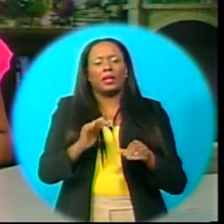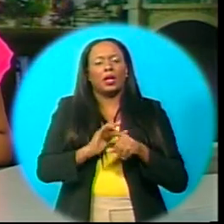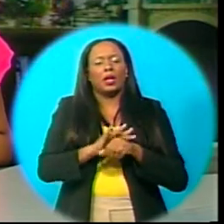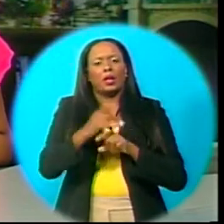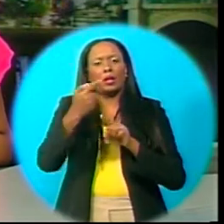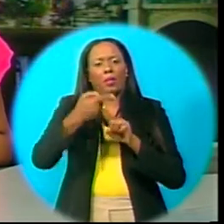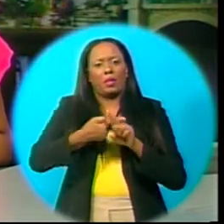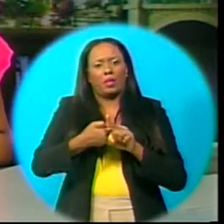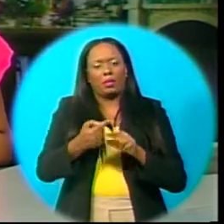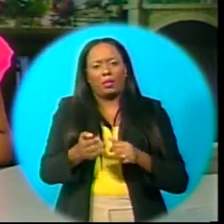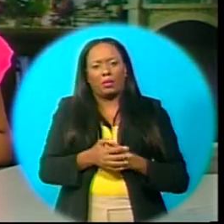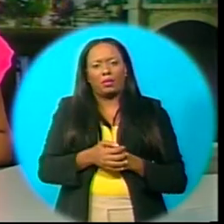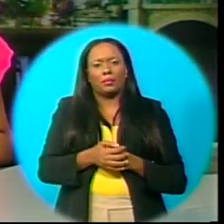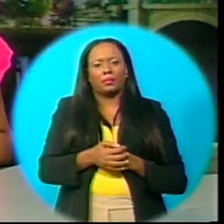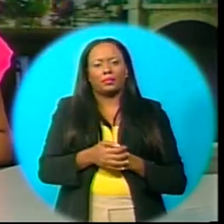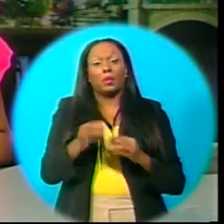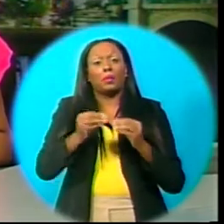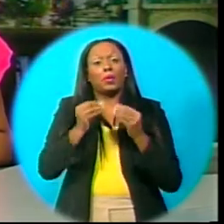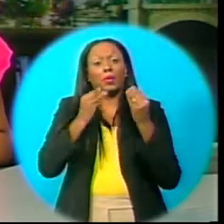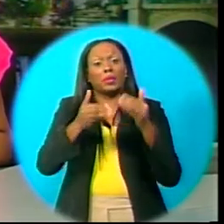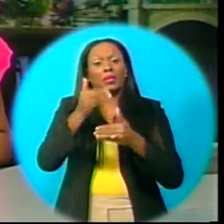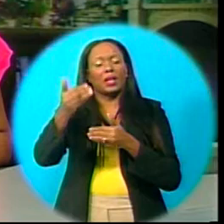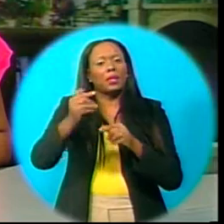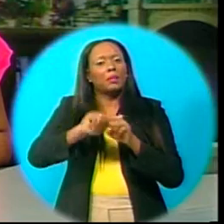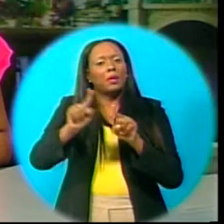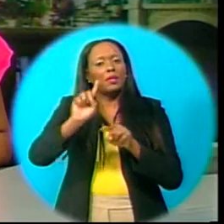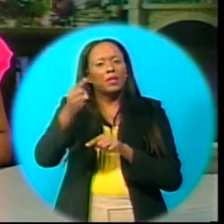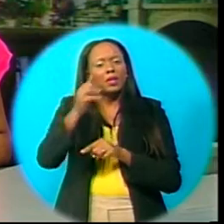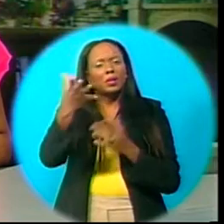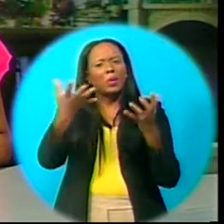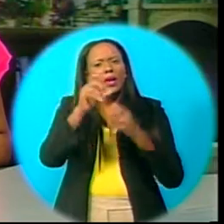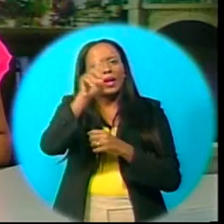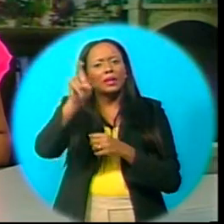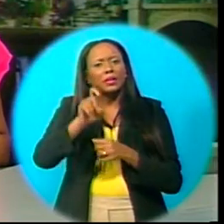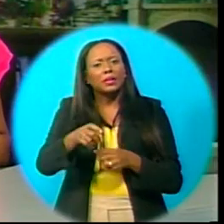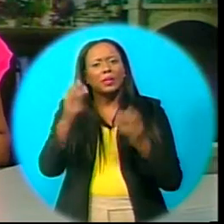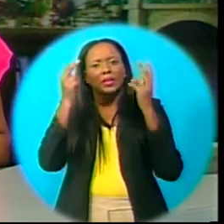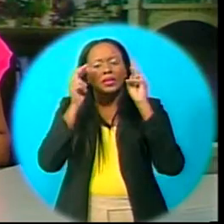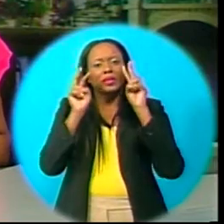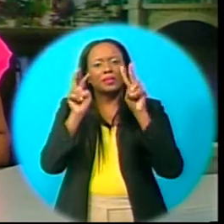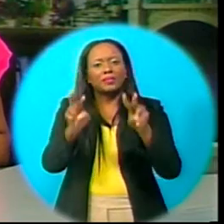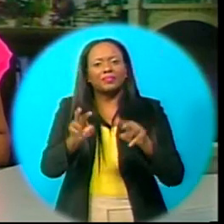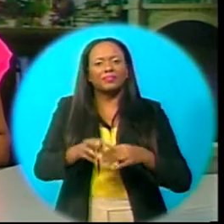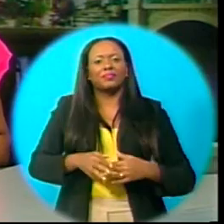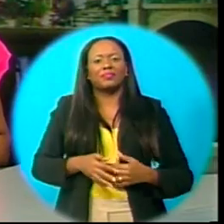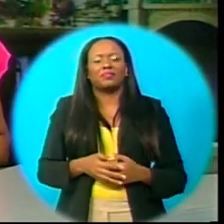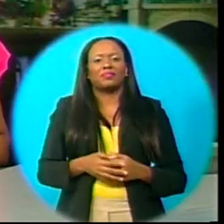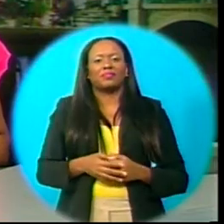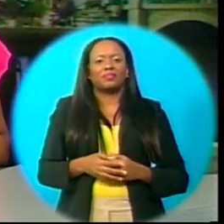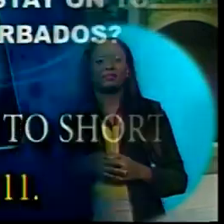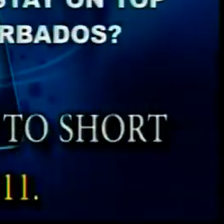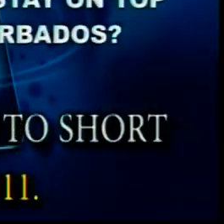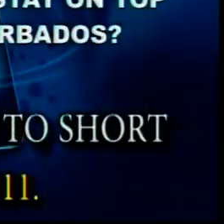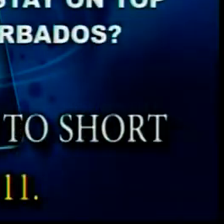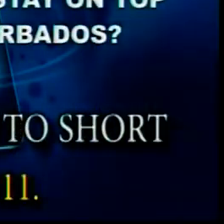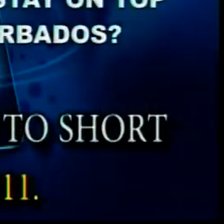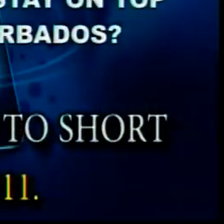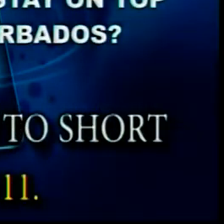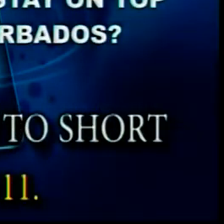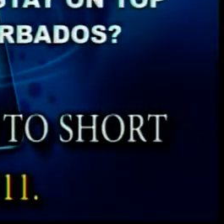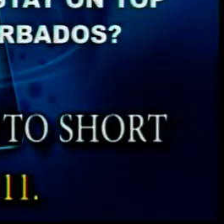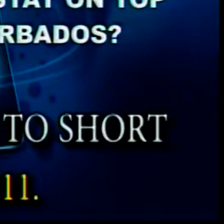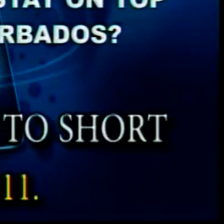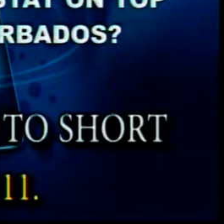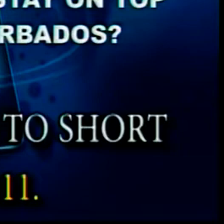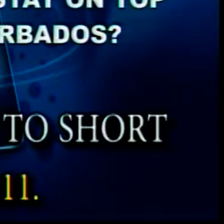month. Well, we'll have more news in just a moment, but first we want to get your take on this question. Do you believe